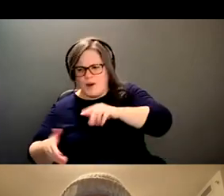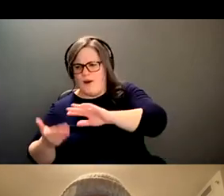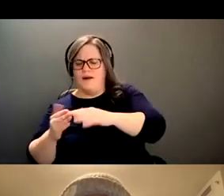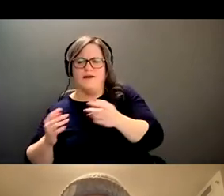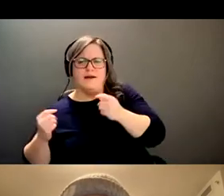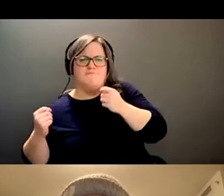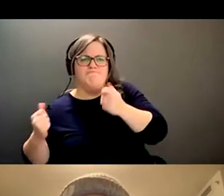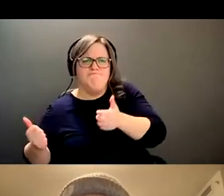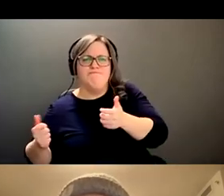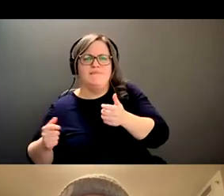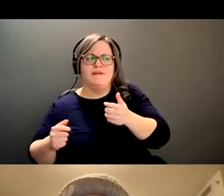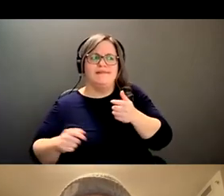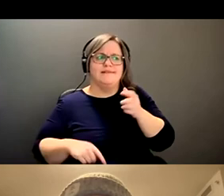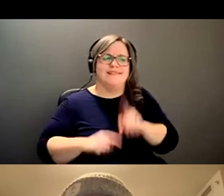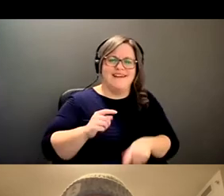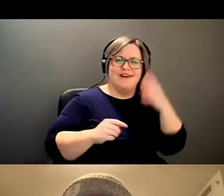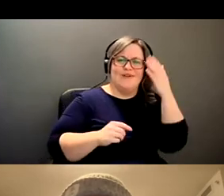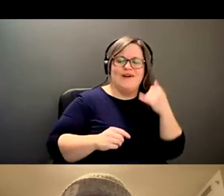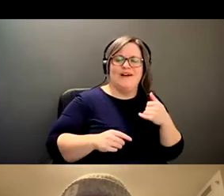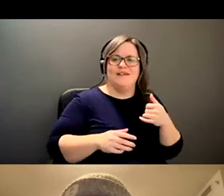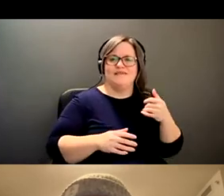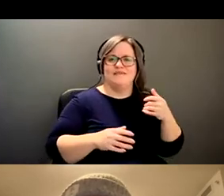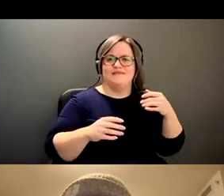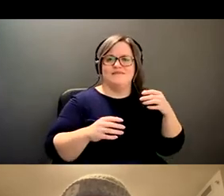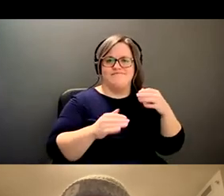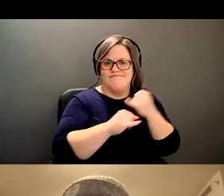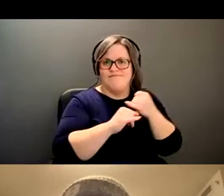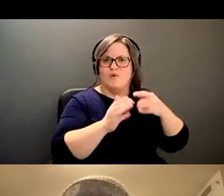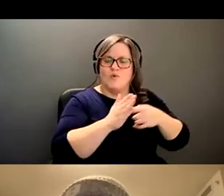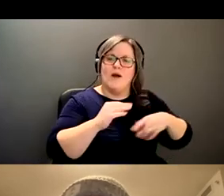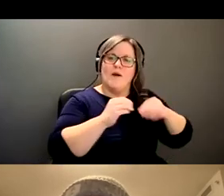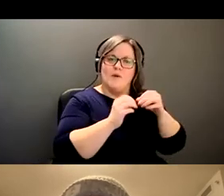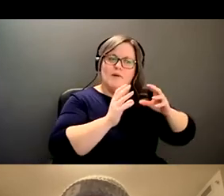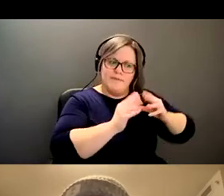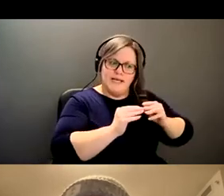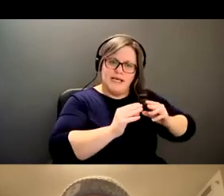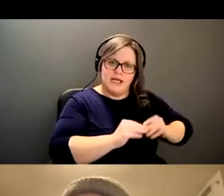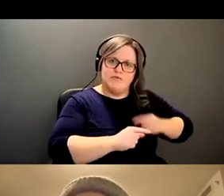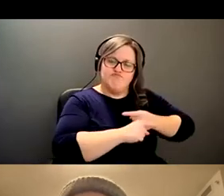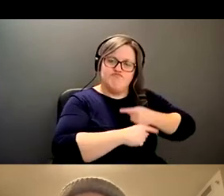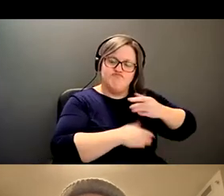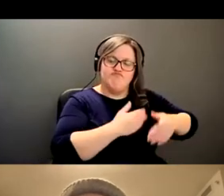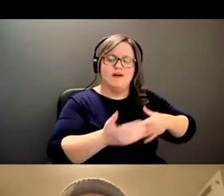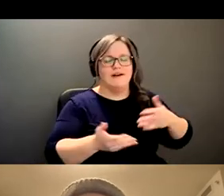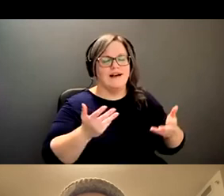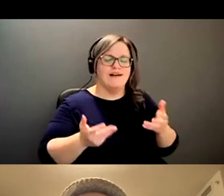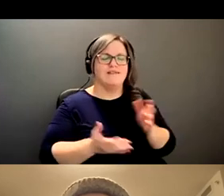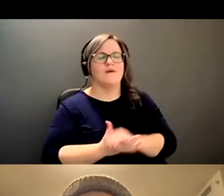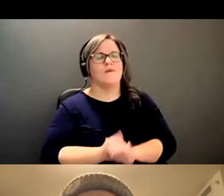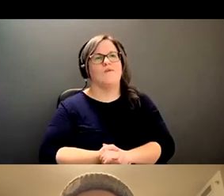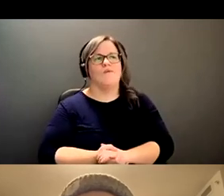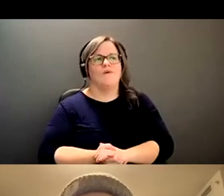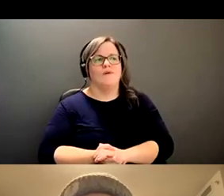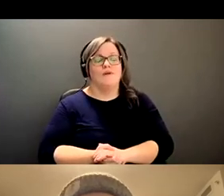that the community sometimes needs. And so I guess it's like, yeah, I guess I